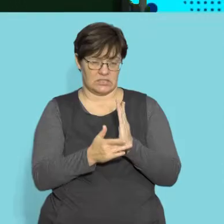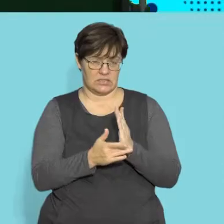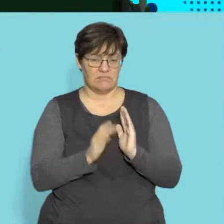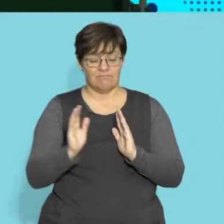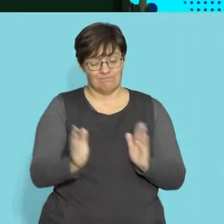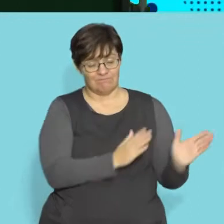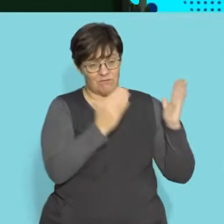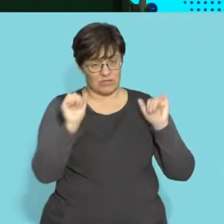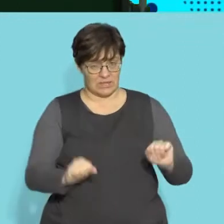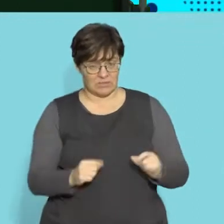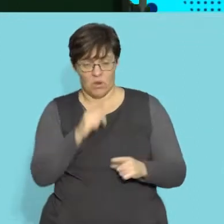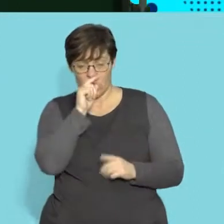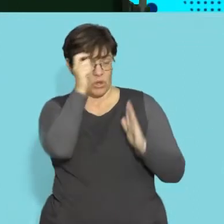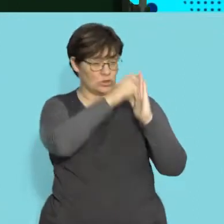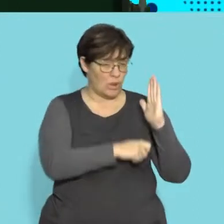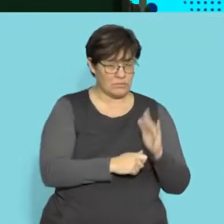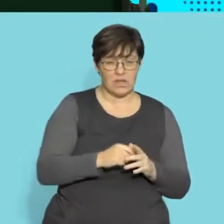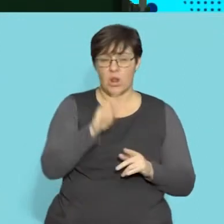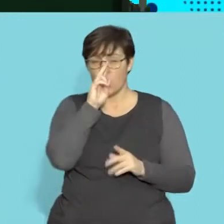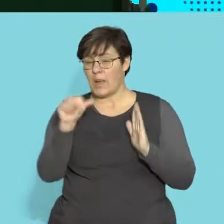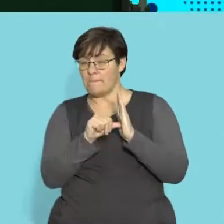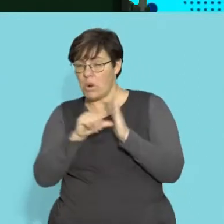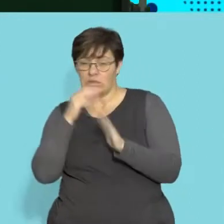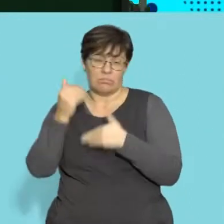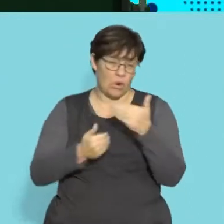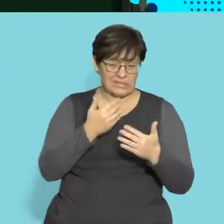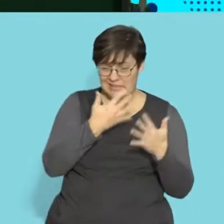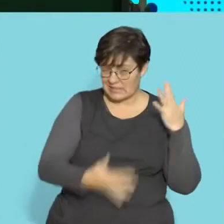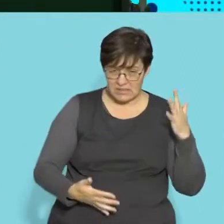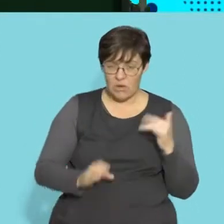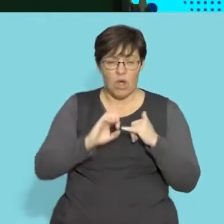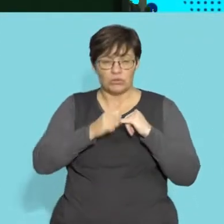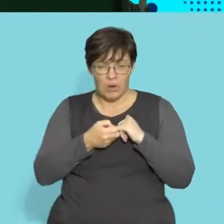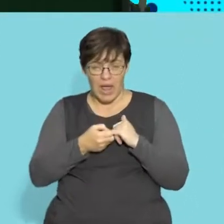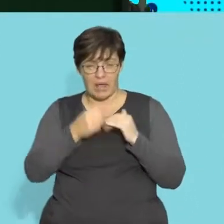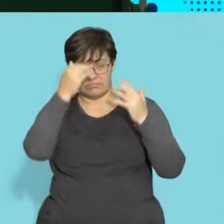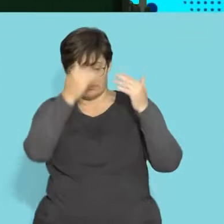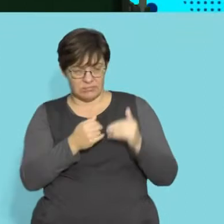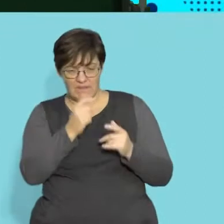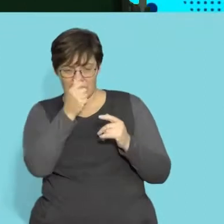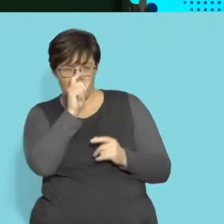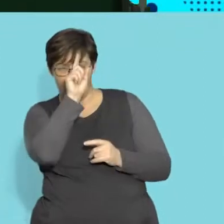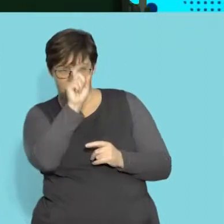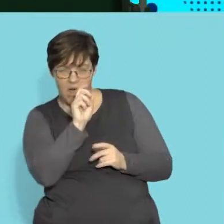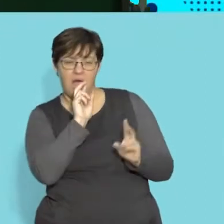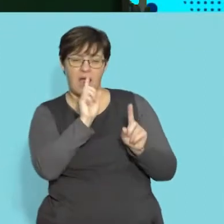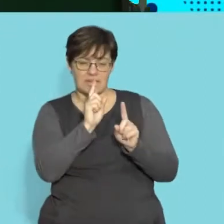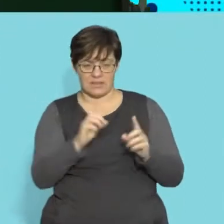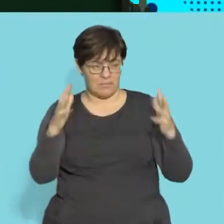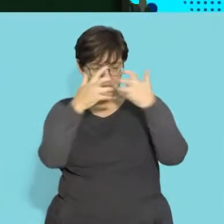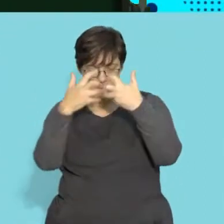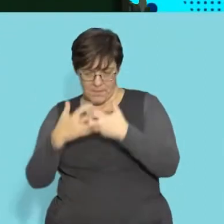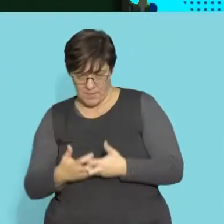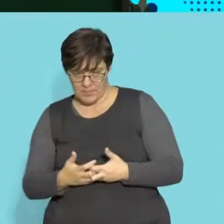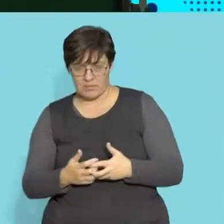segment. We've looked at some terms, we've looked at some important processes, we've tried to attempt a few descriptions and find these out.